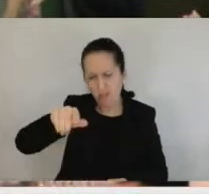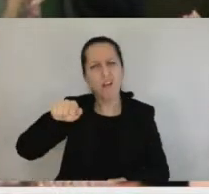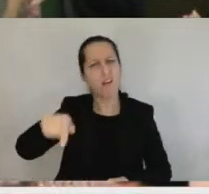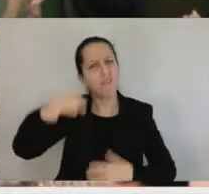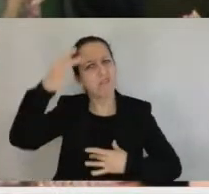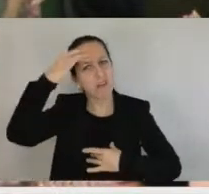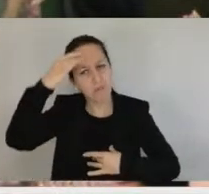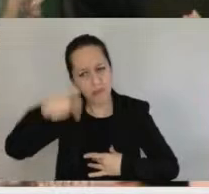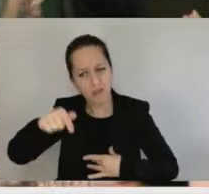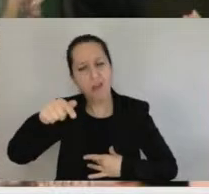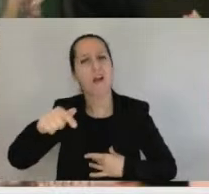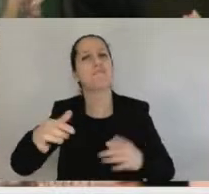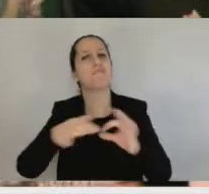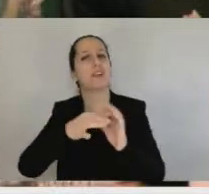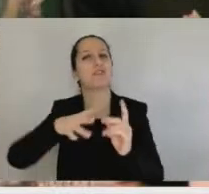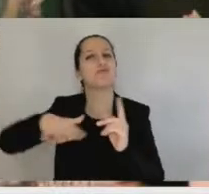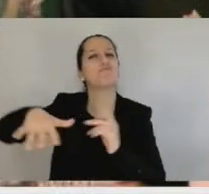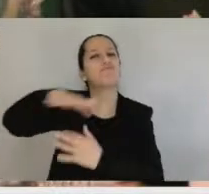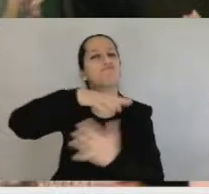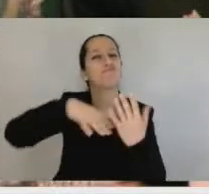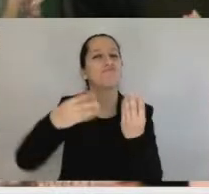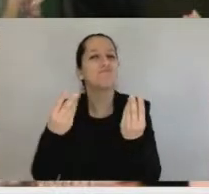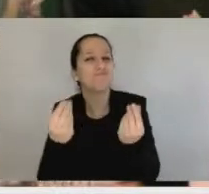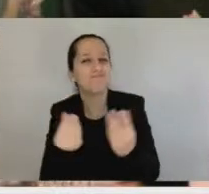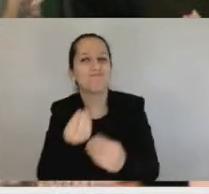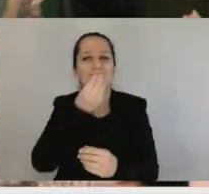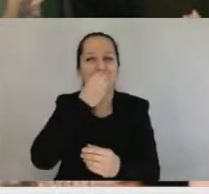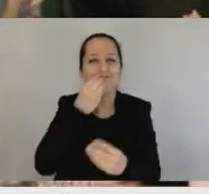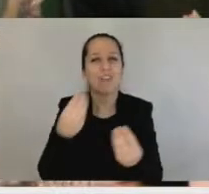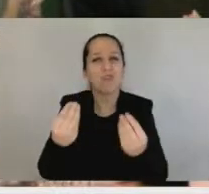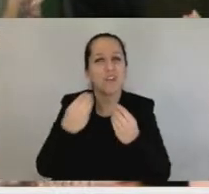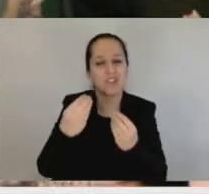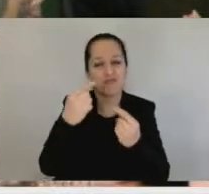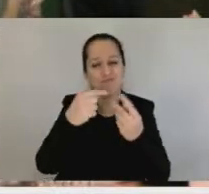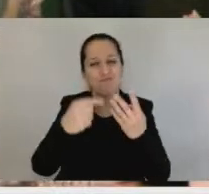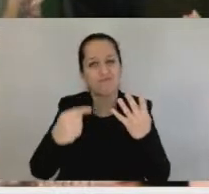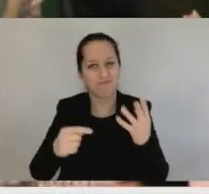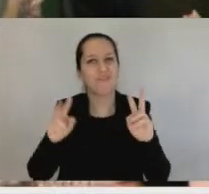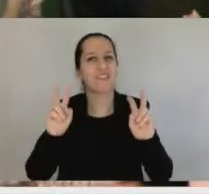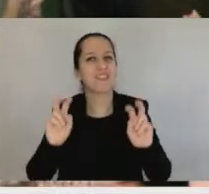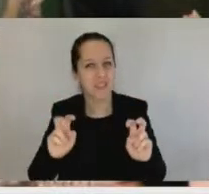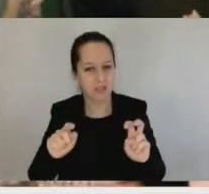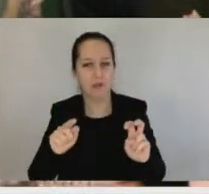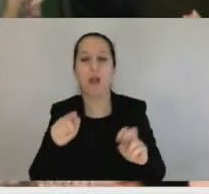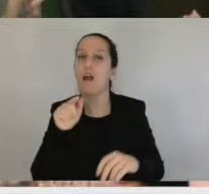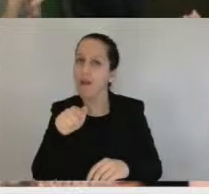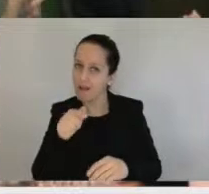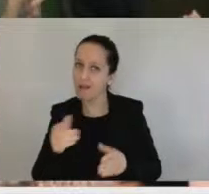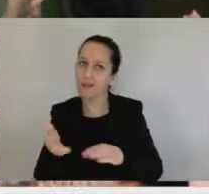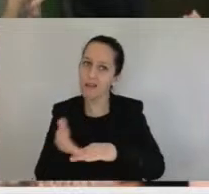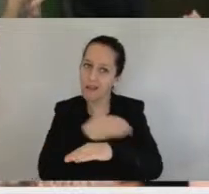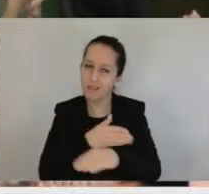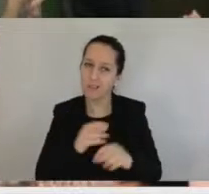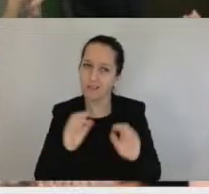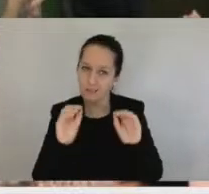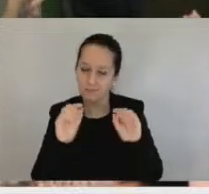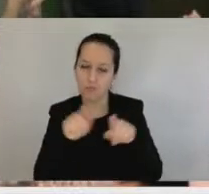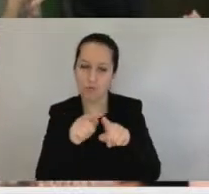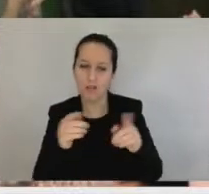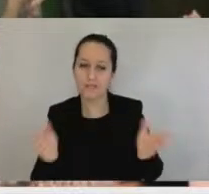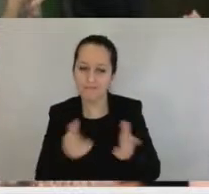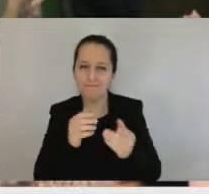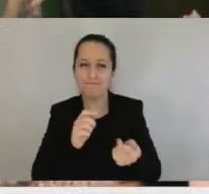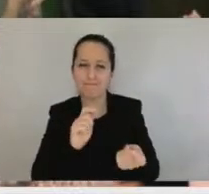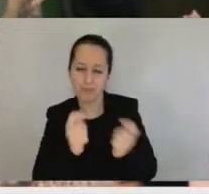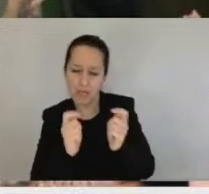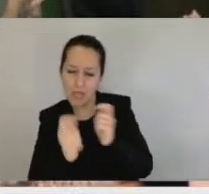early onset of chronic diseases, and the importance of understanding this to design effective interventions.